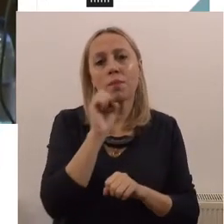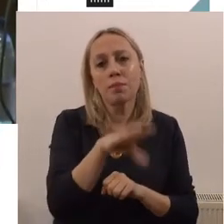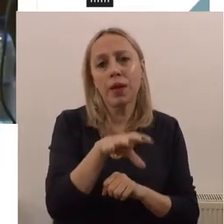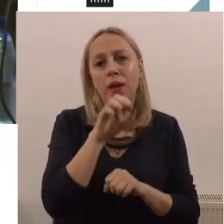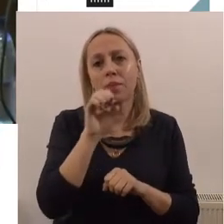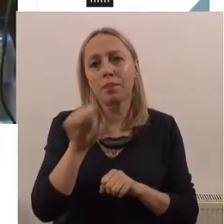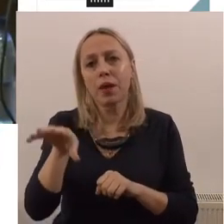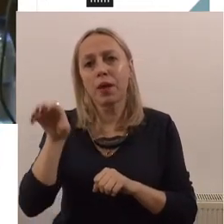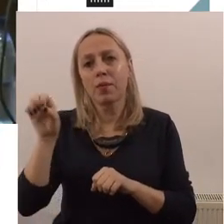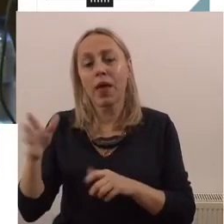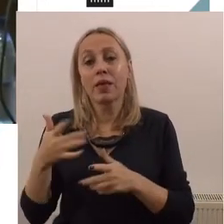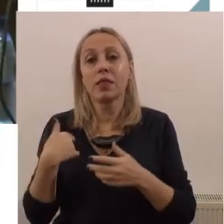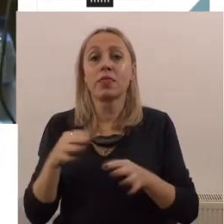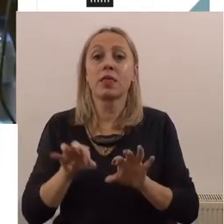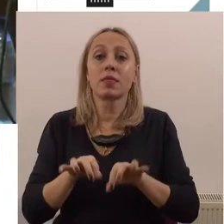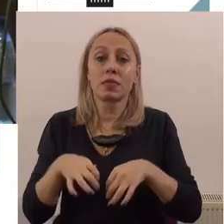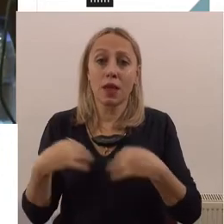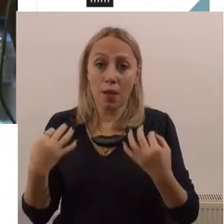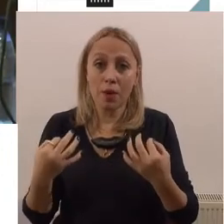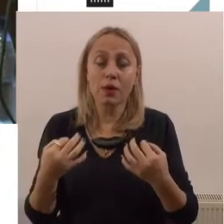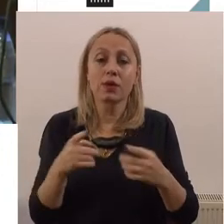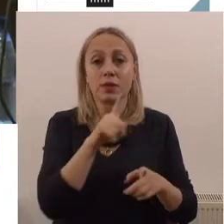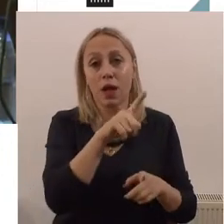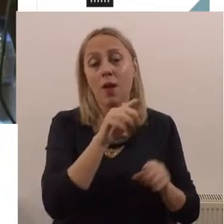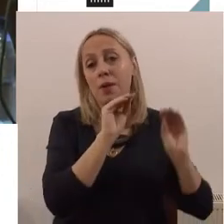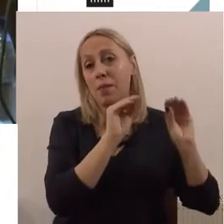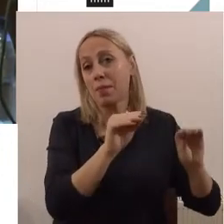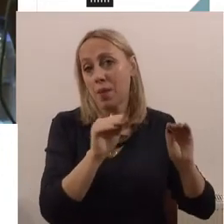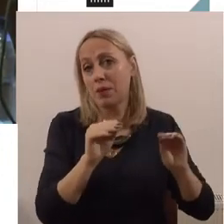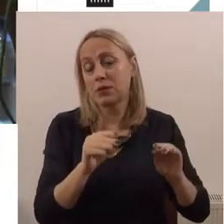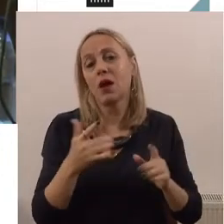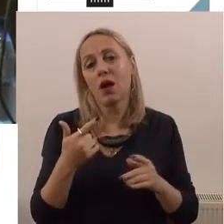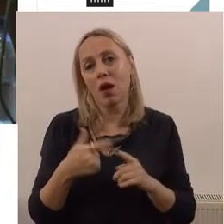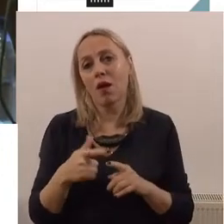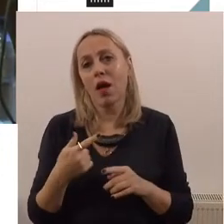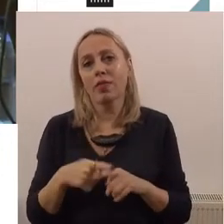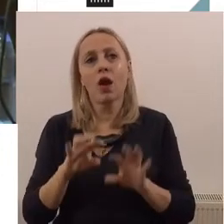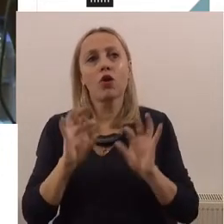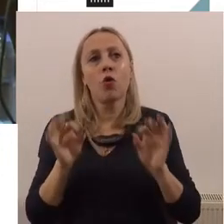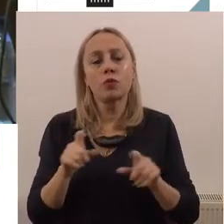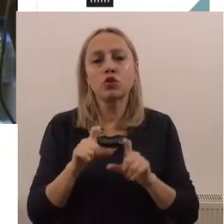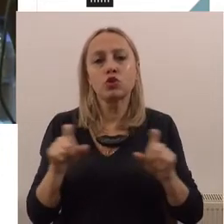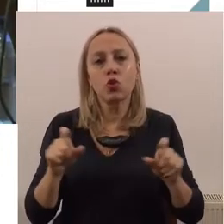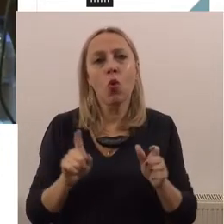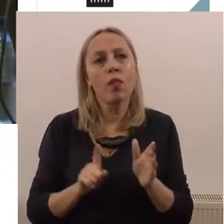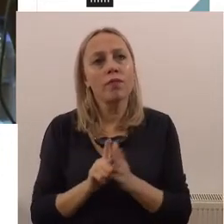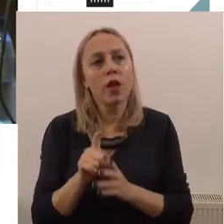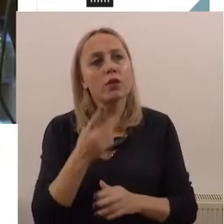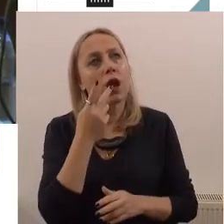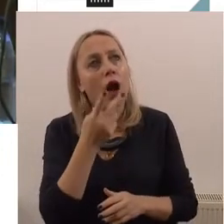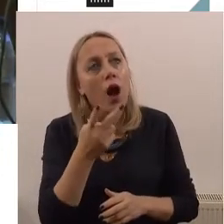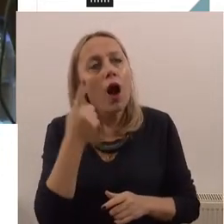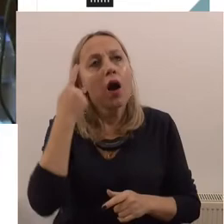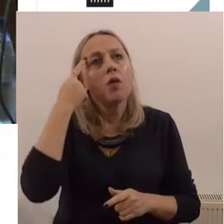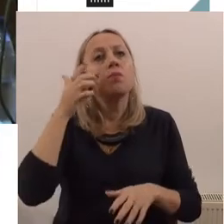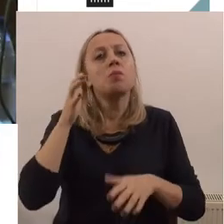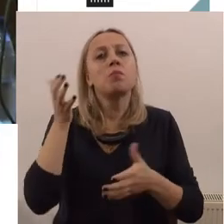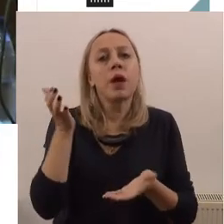could learn more about disabilities. Probably this will be a touring exhibition. It will tour from school to school, so